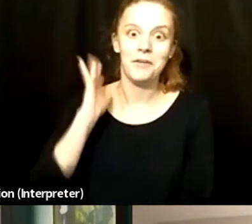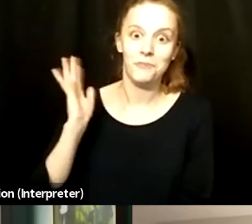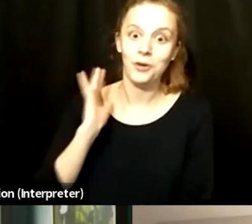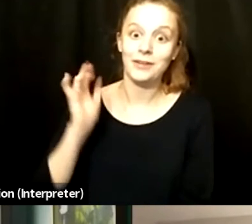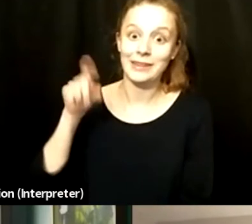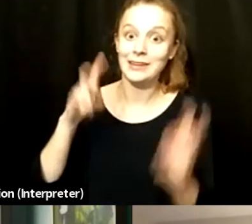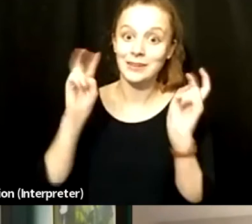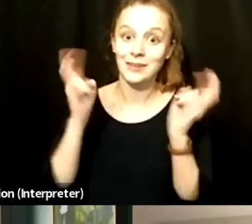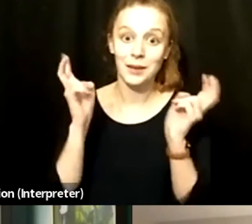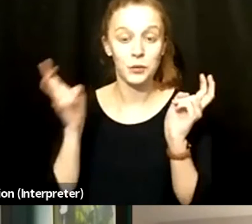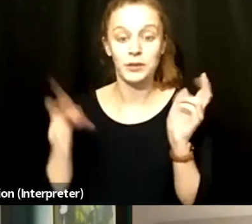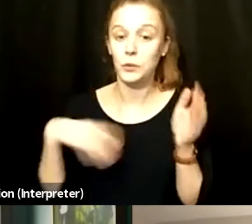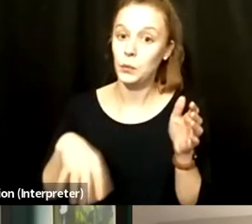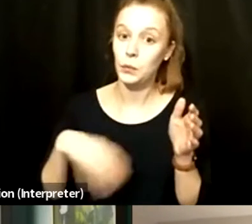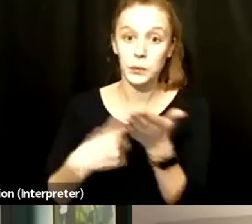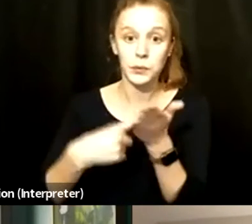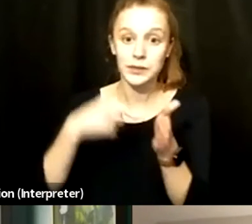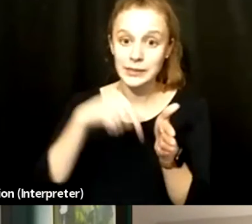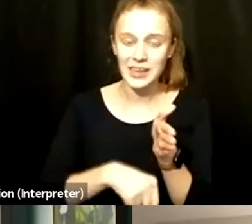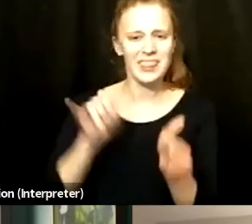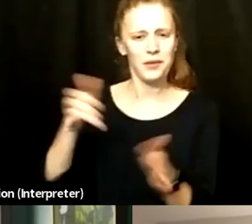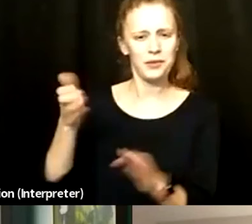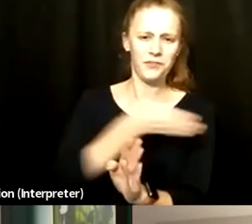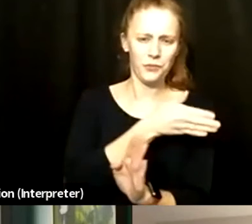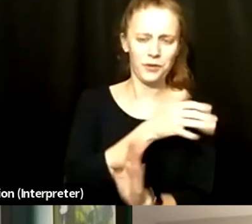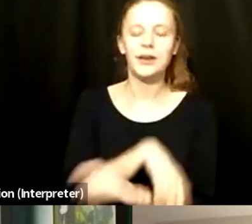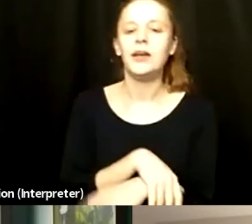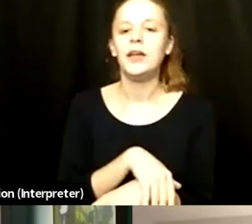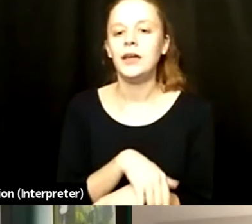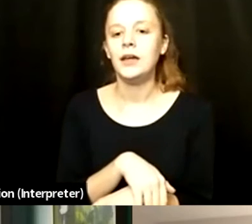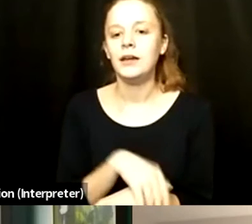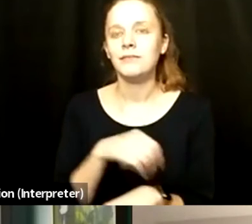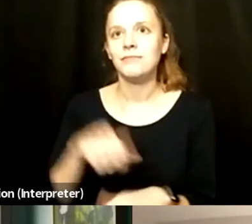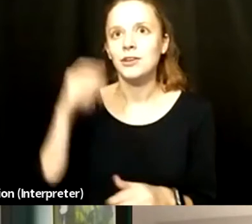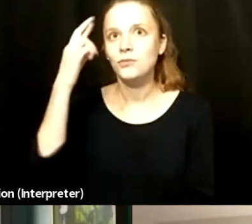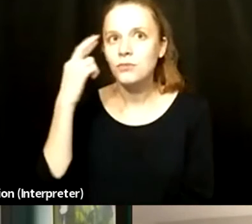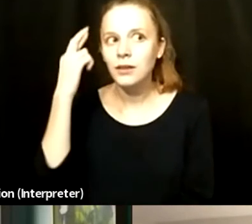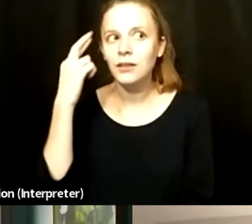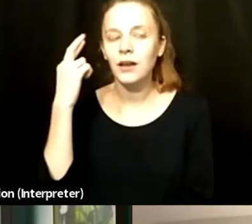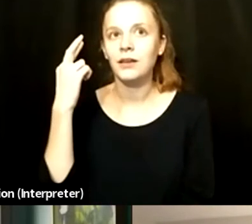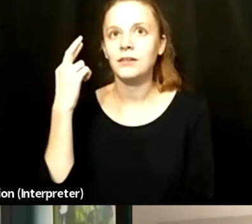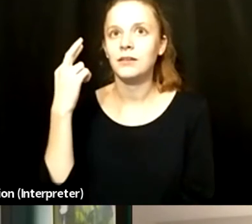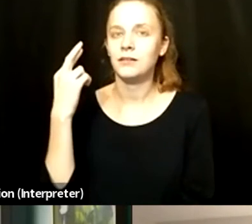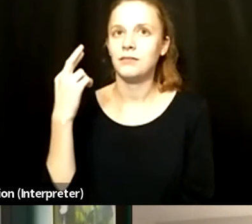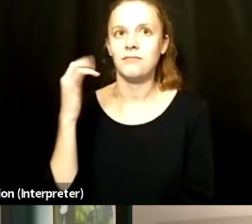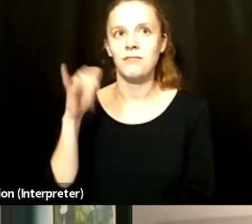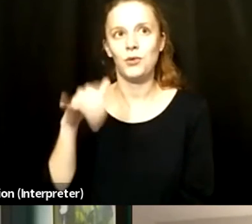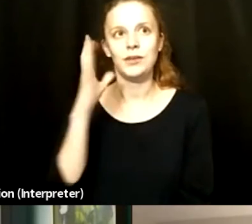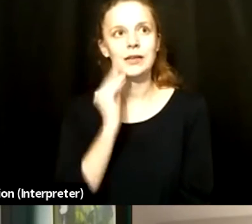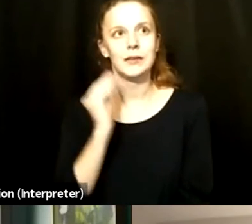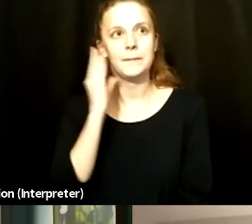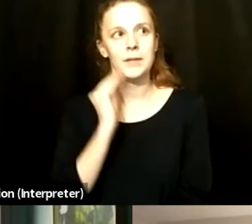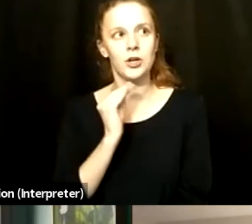the progressive movement has been talking about. And I just realized how much it described my experience of